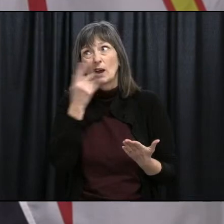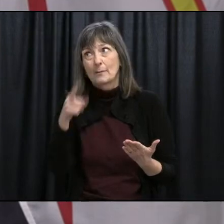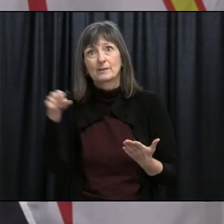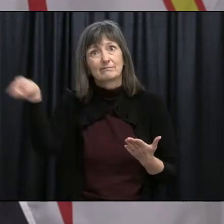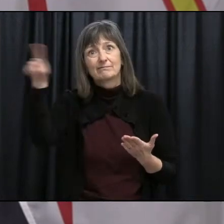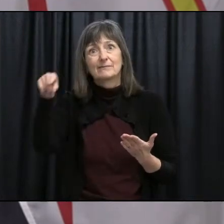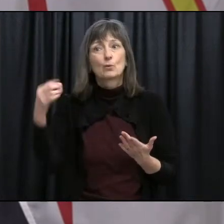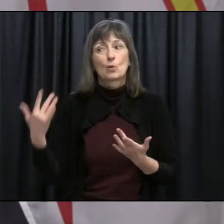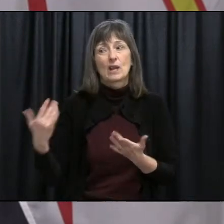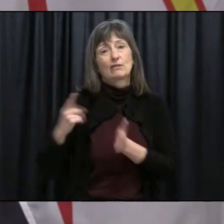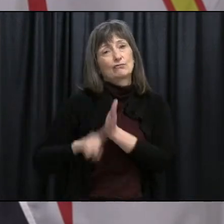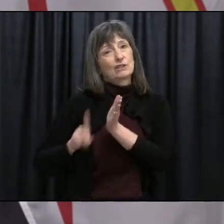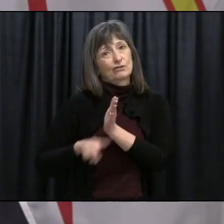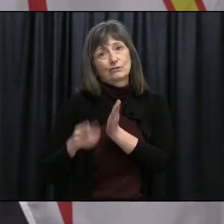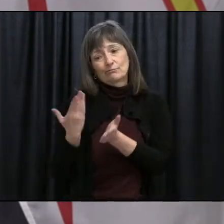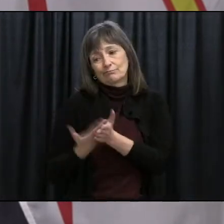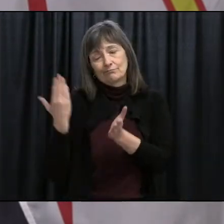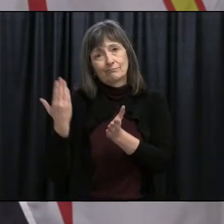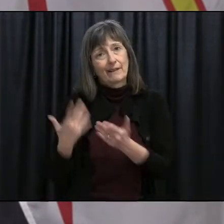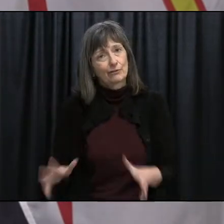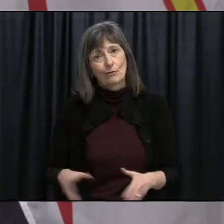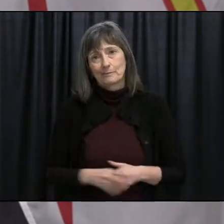just waiting for those now.